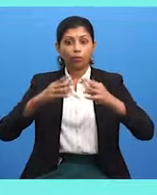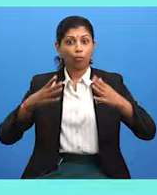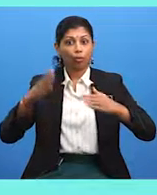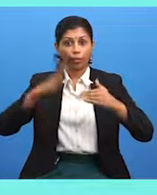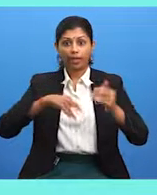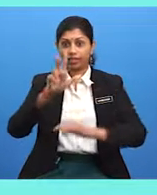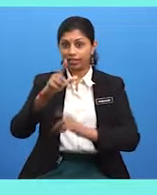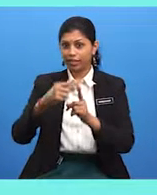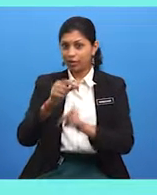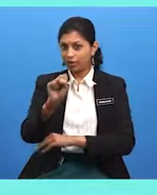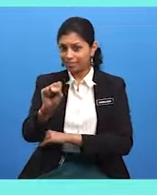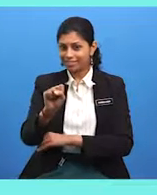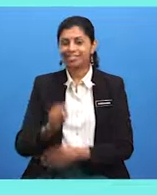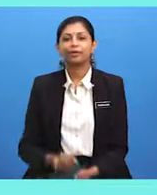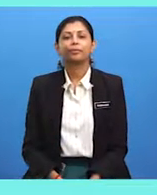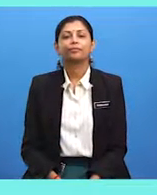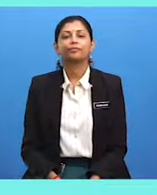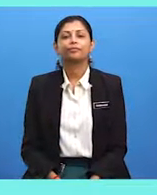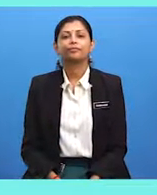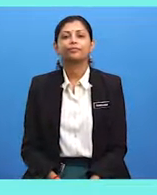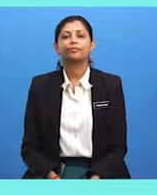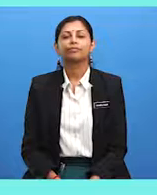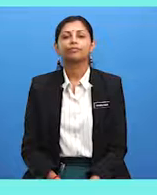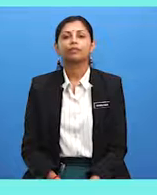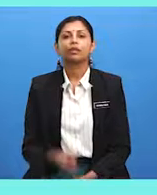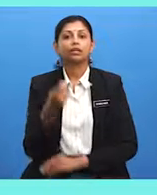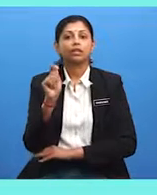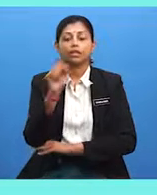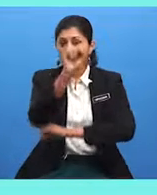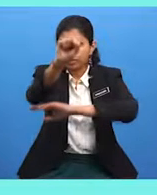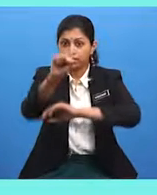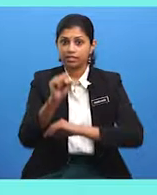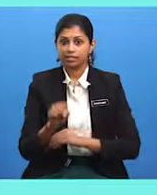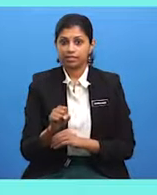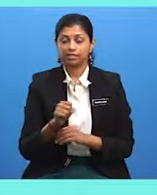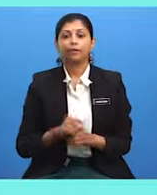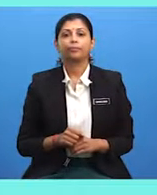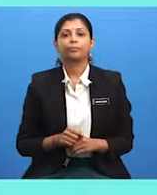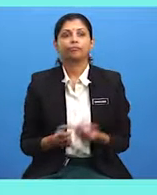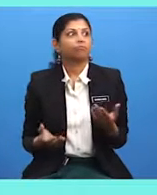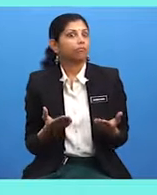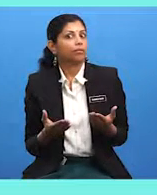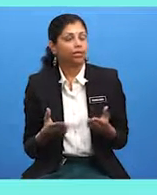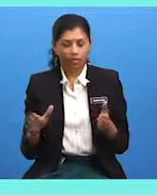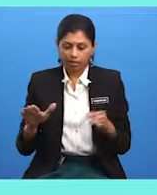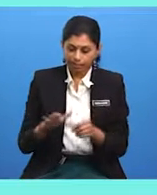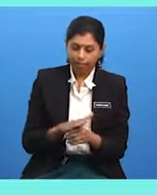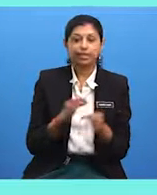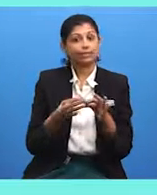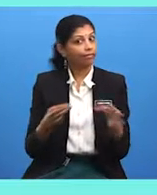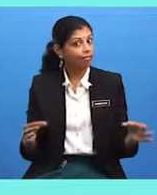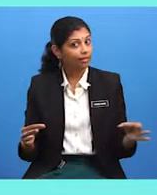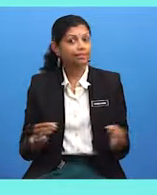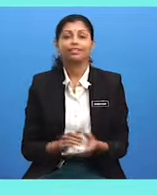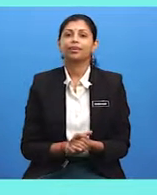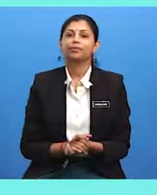words. The questions could come in the form of completing a sentence and